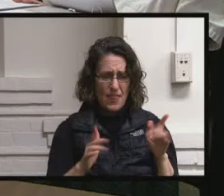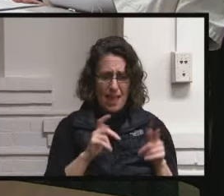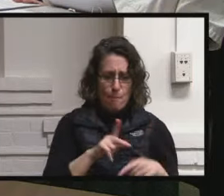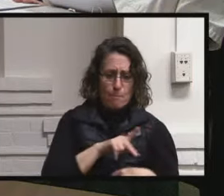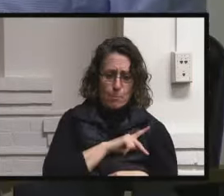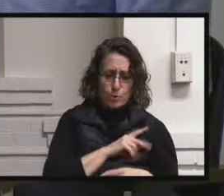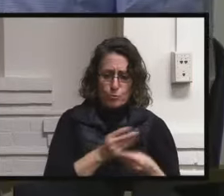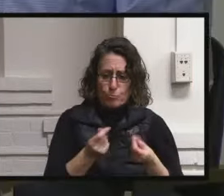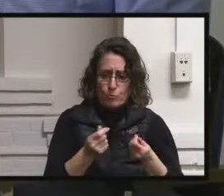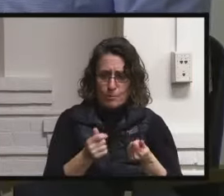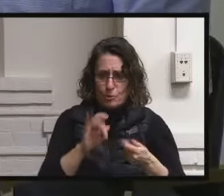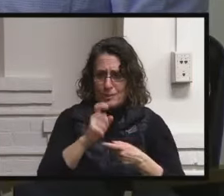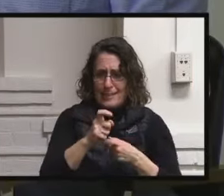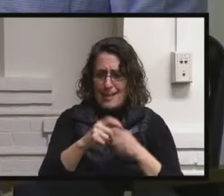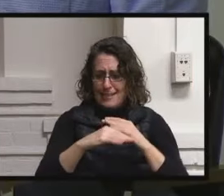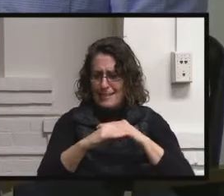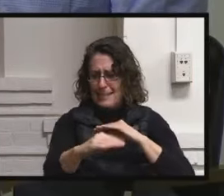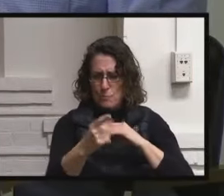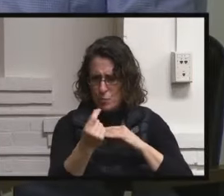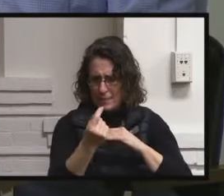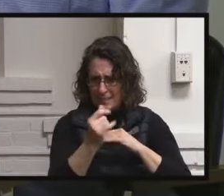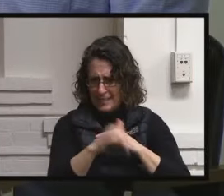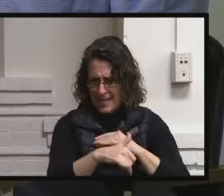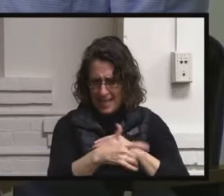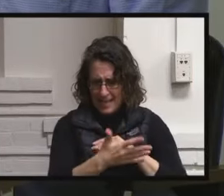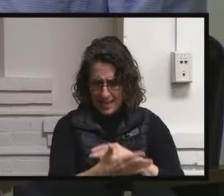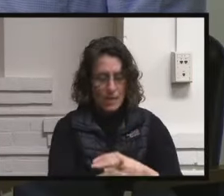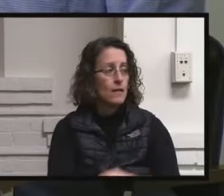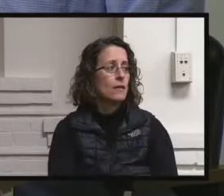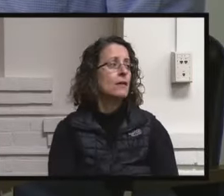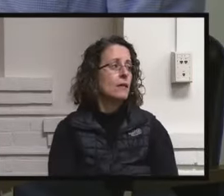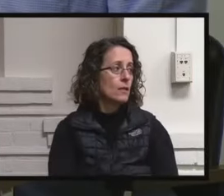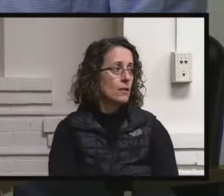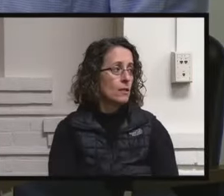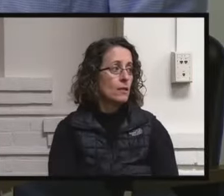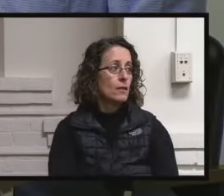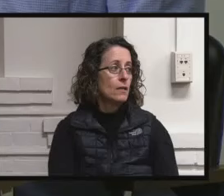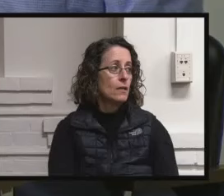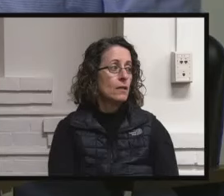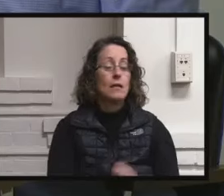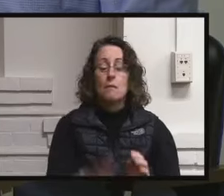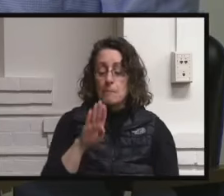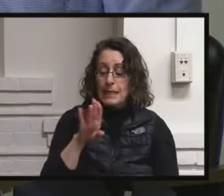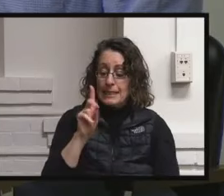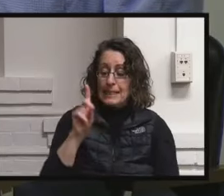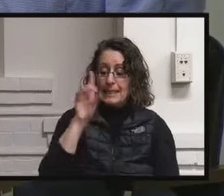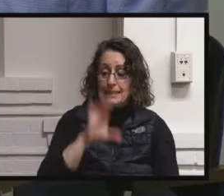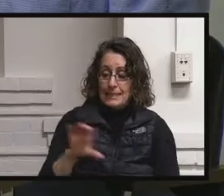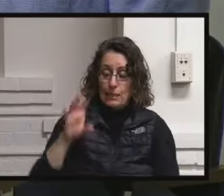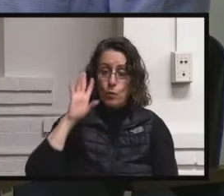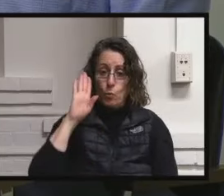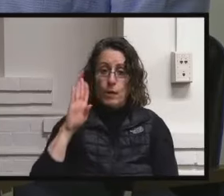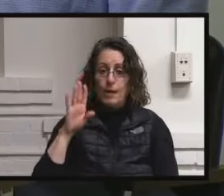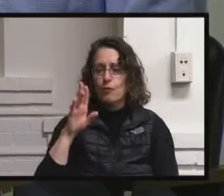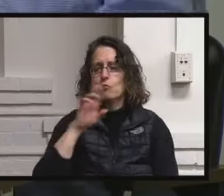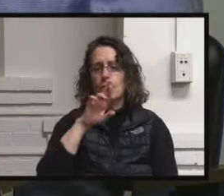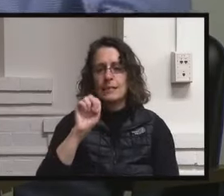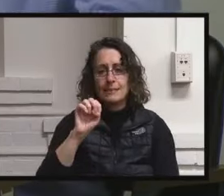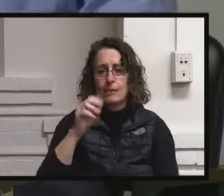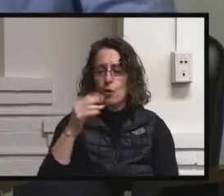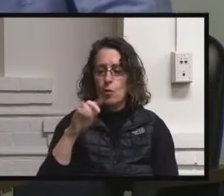Sure. Once again, the property taxpayer will be Brattleboro Development Credit Corporation Real Estate Holdings,